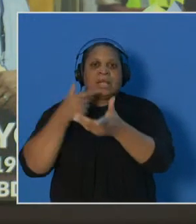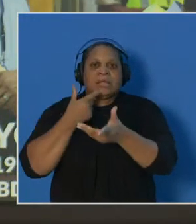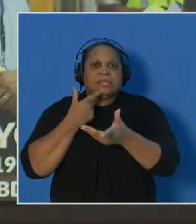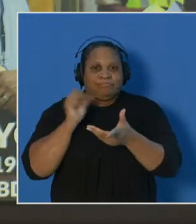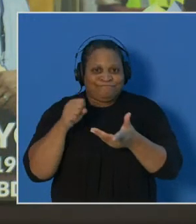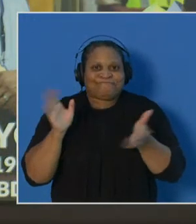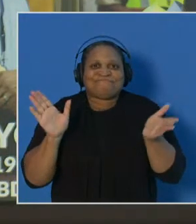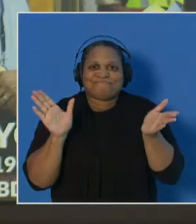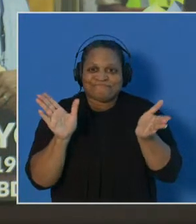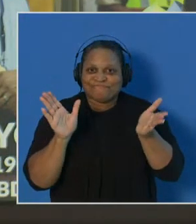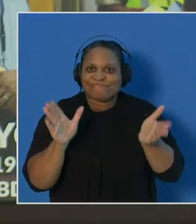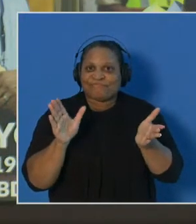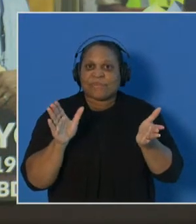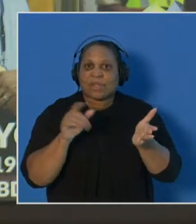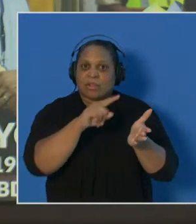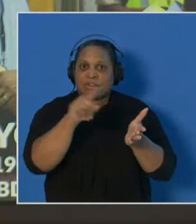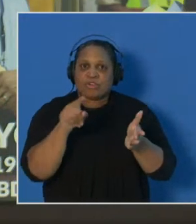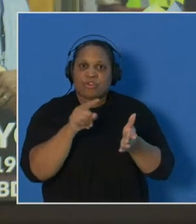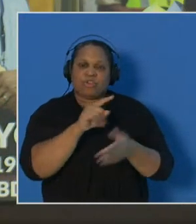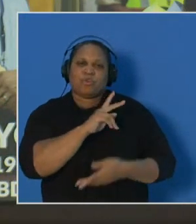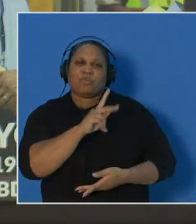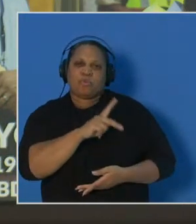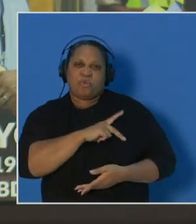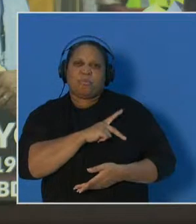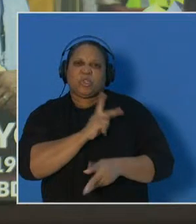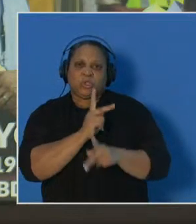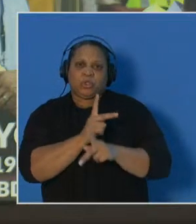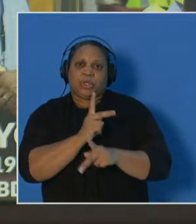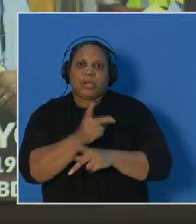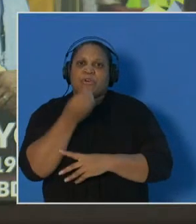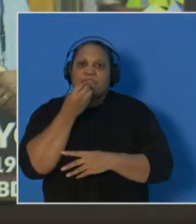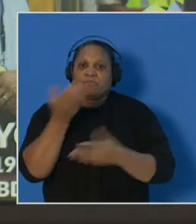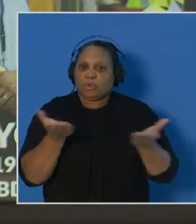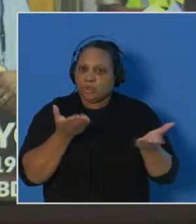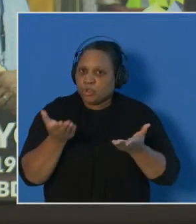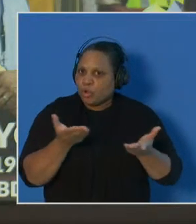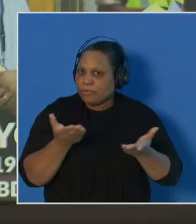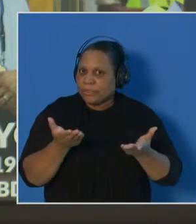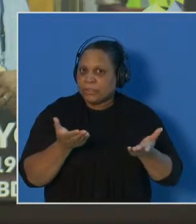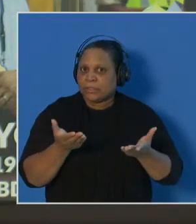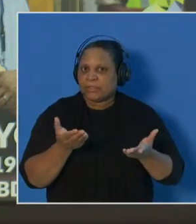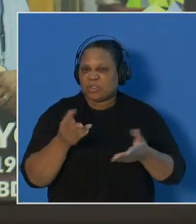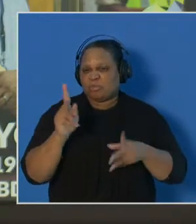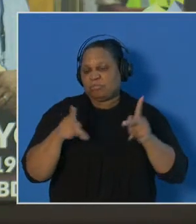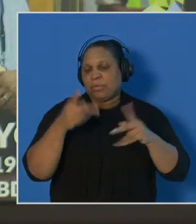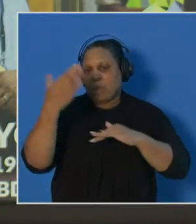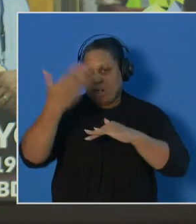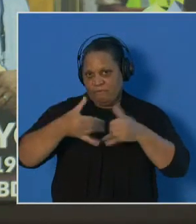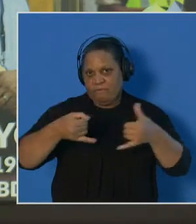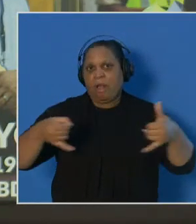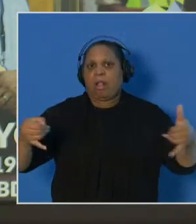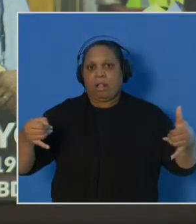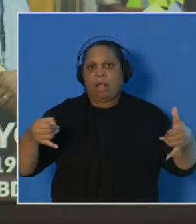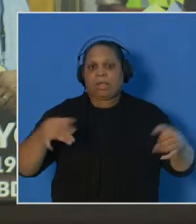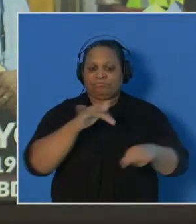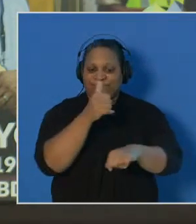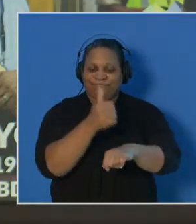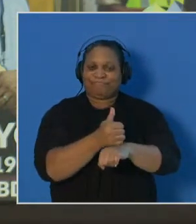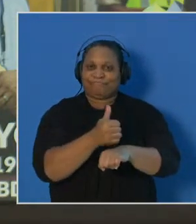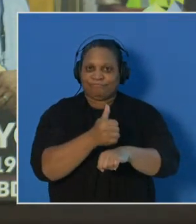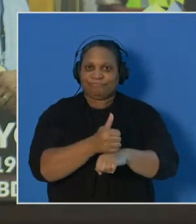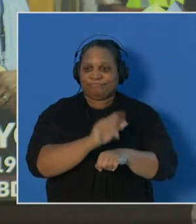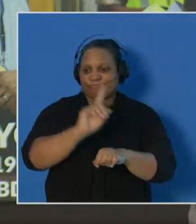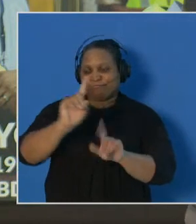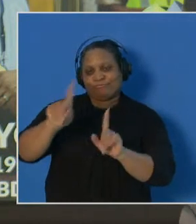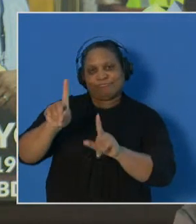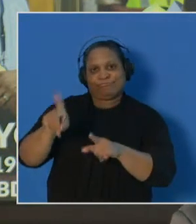encouraging persons who are personal services provider or food service provider or people who are on the front line. You can book your appointment and go